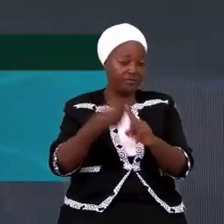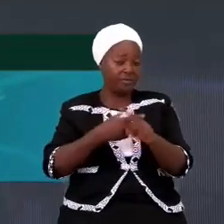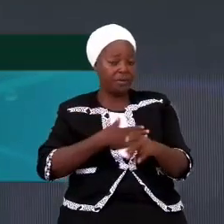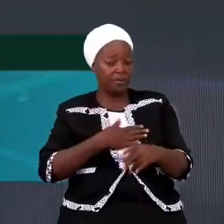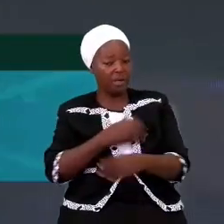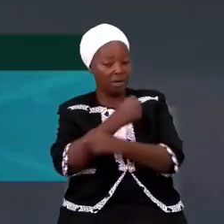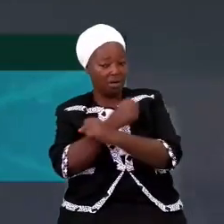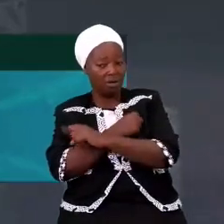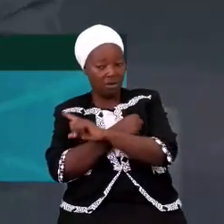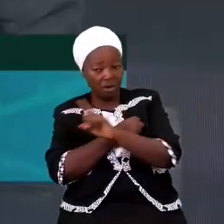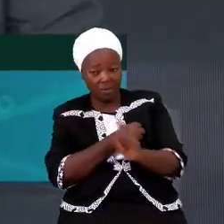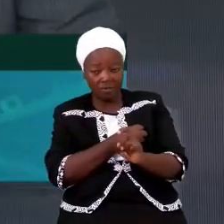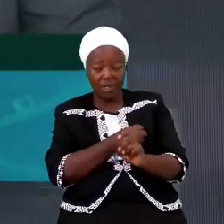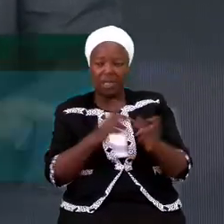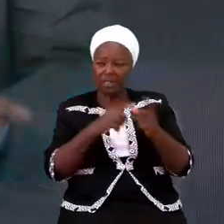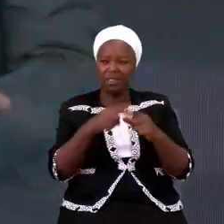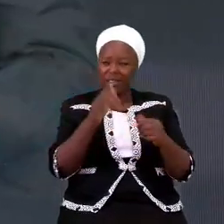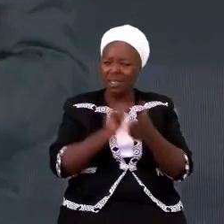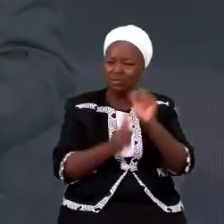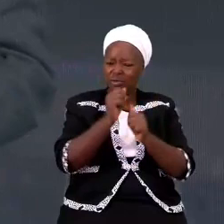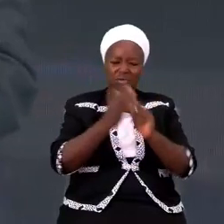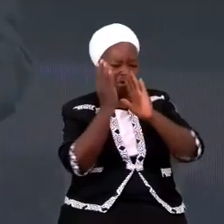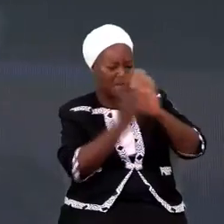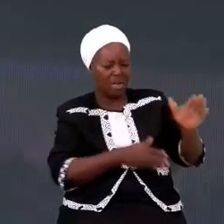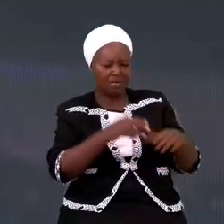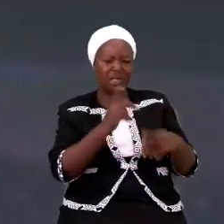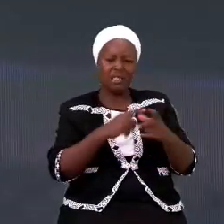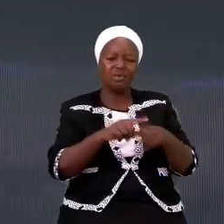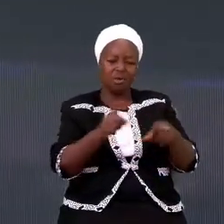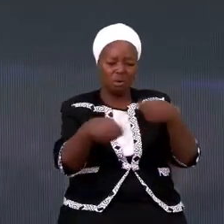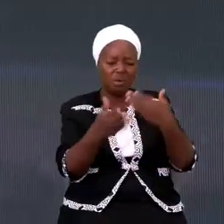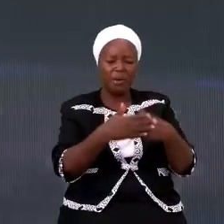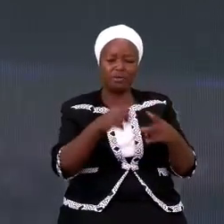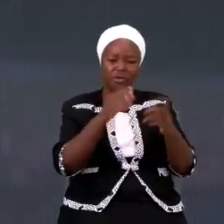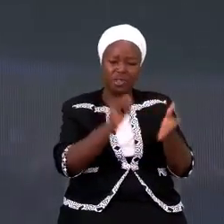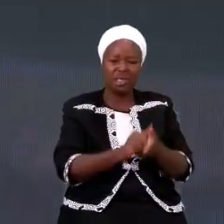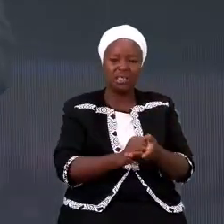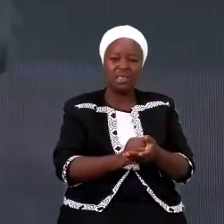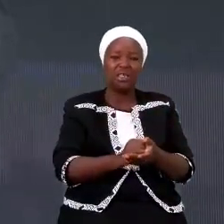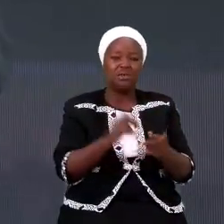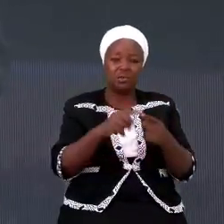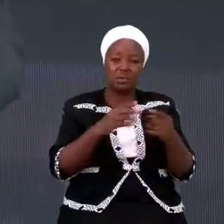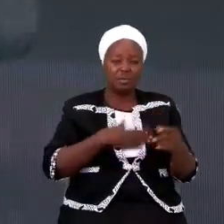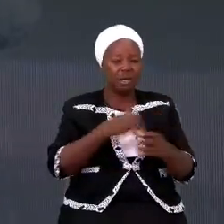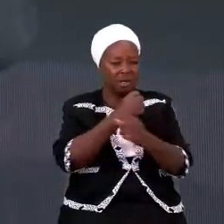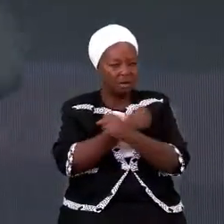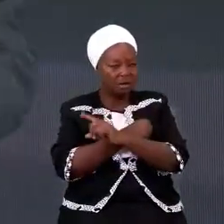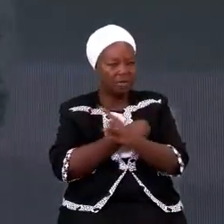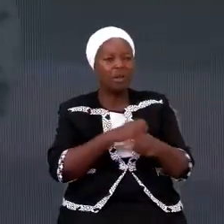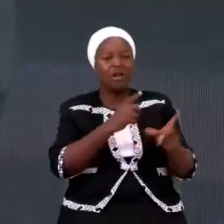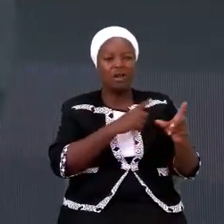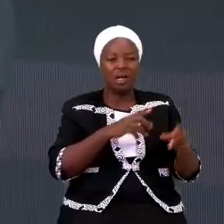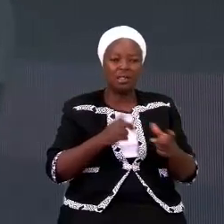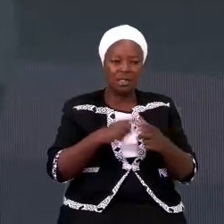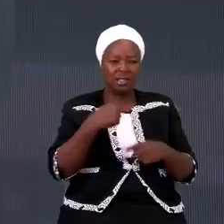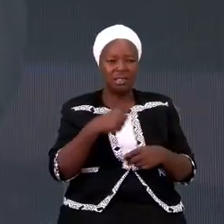then he says, Lord, ye Lord, you know, I love you. Thou knowest that I love